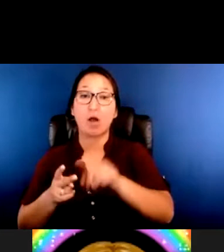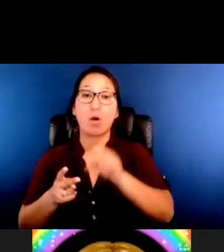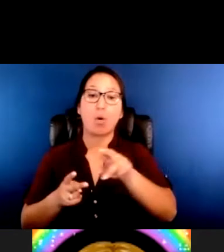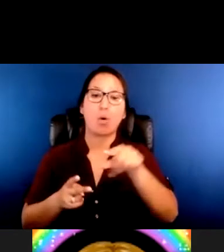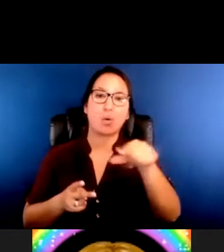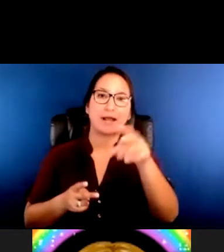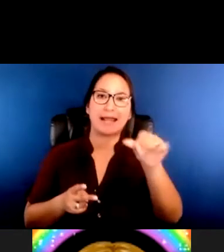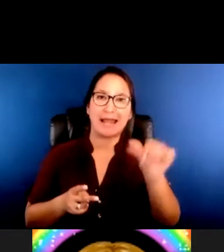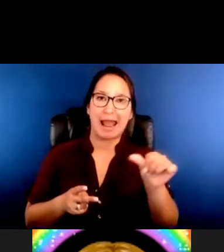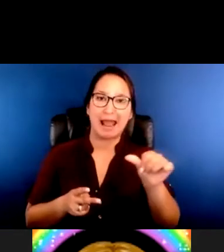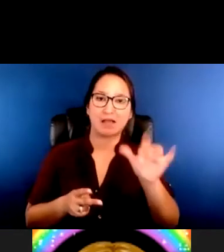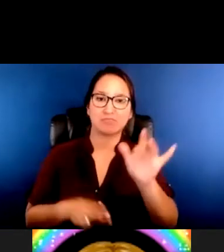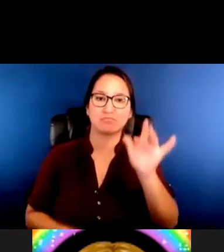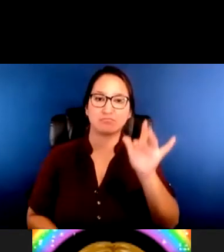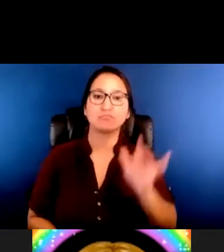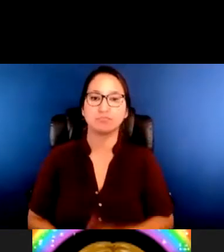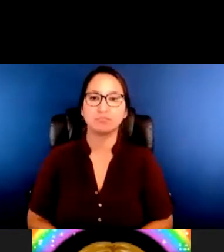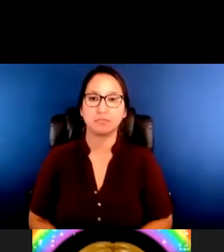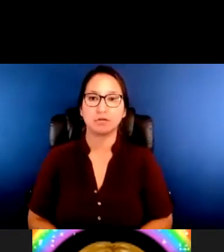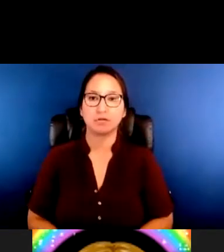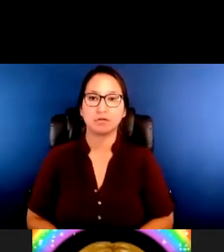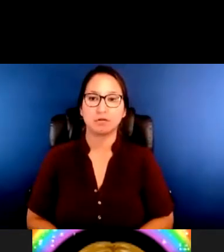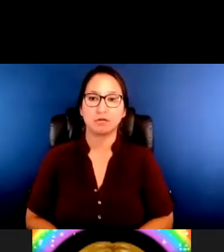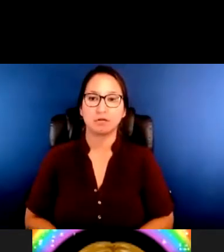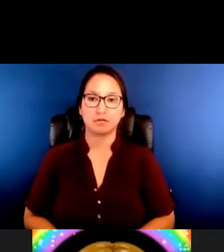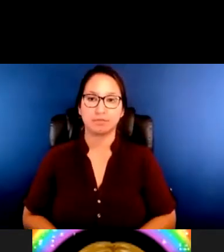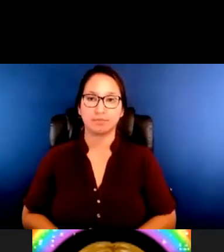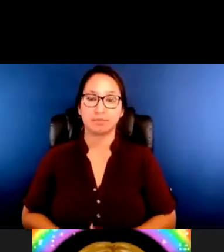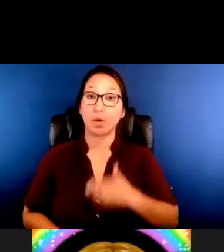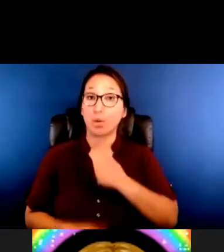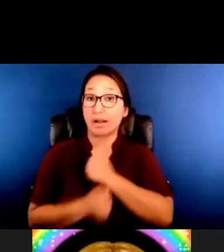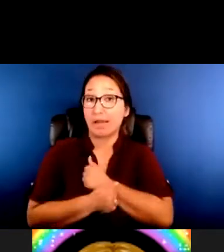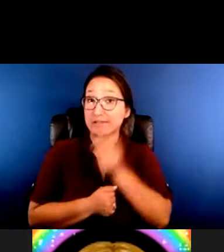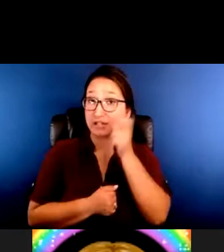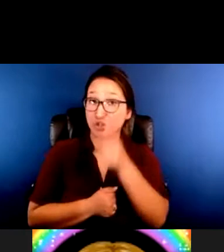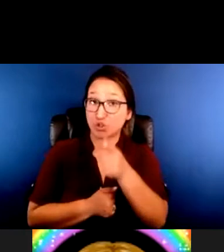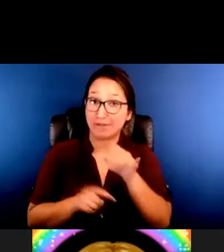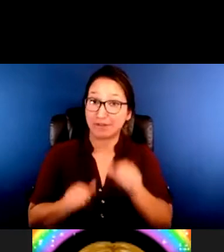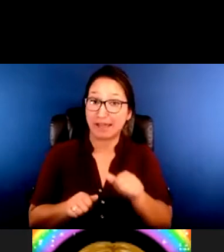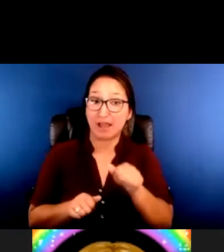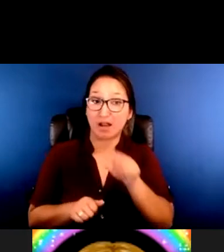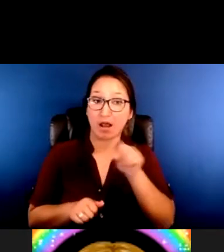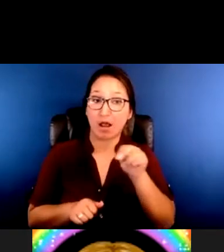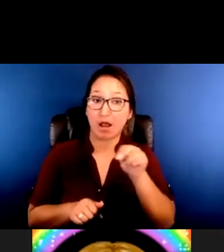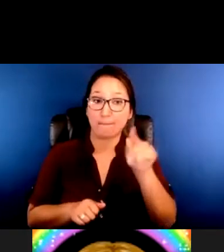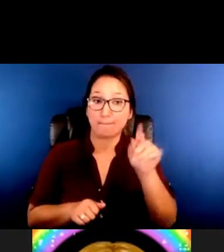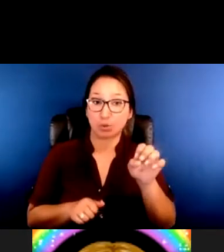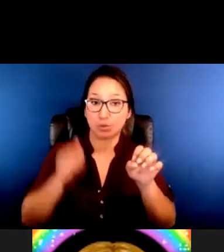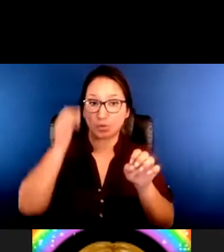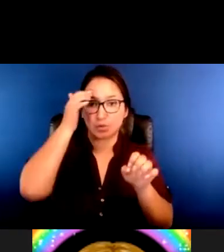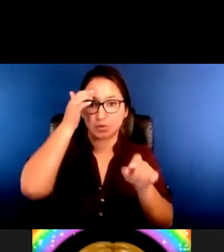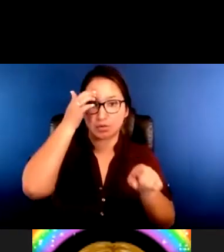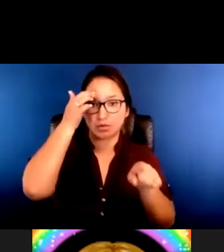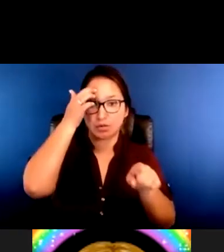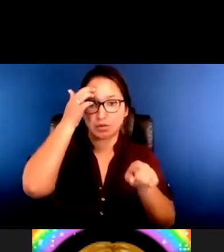have the ability to ask them through your voice, but we would love to hear you if you can. I can probably, because of that, I didn't know how many folks we'd